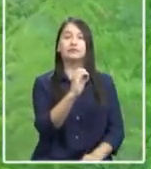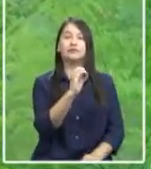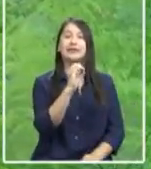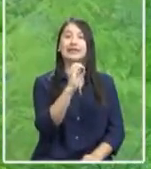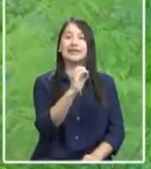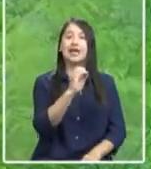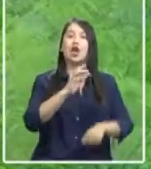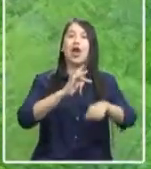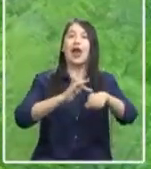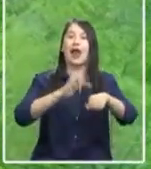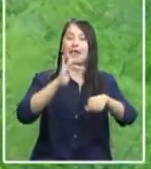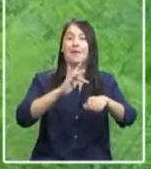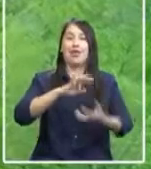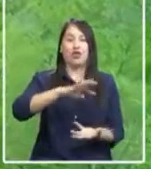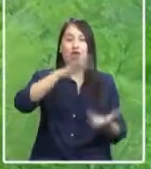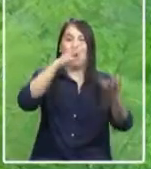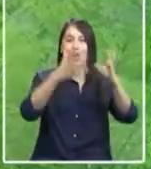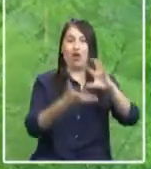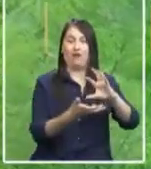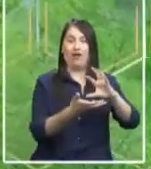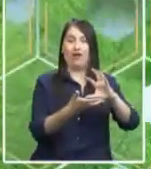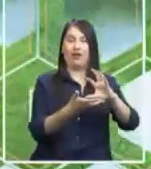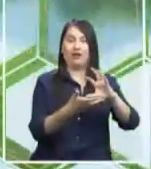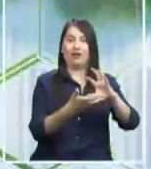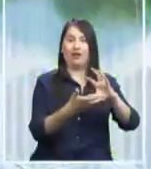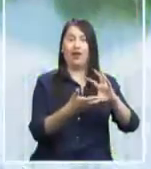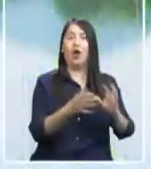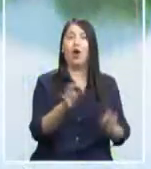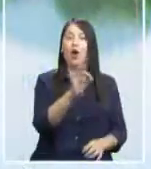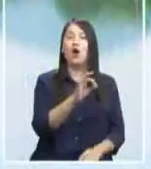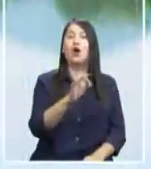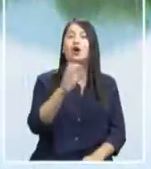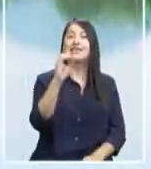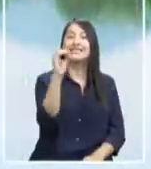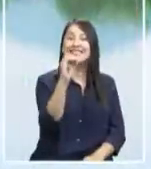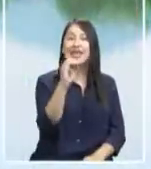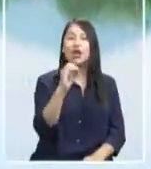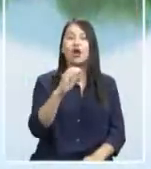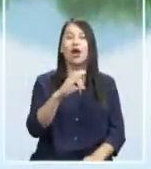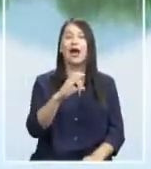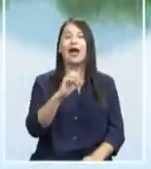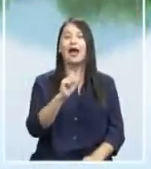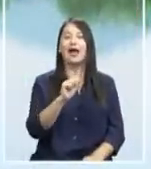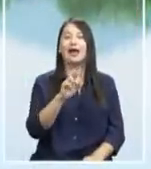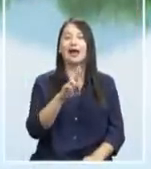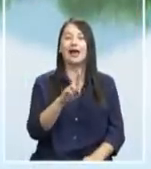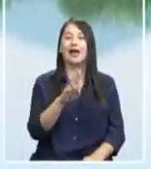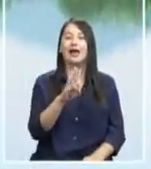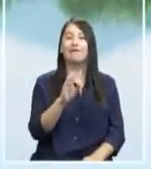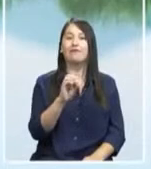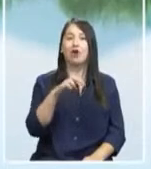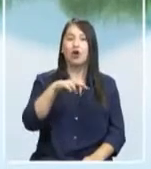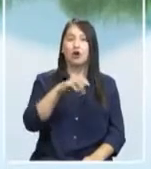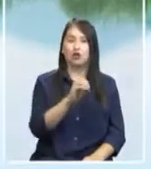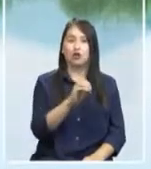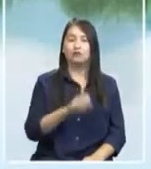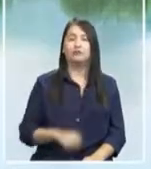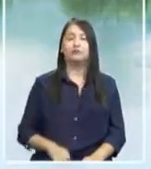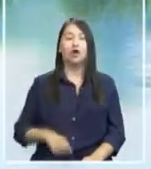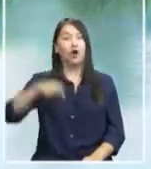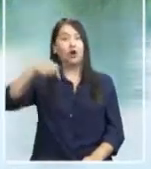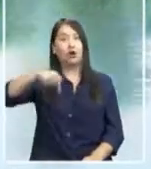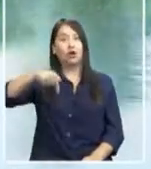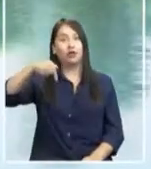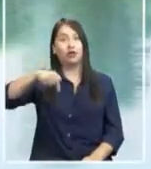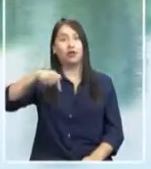warming because we will not do any business which creates global warming. Today, all the